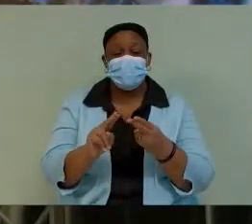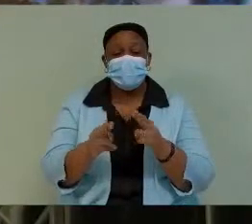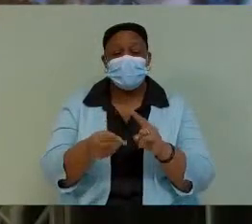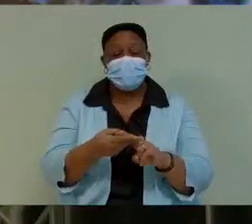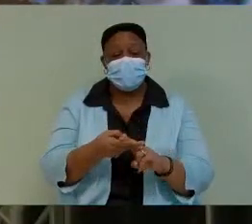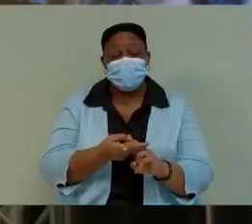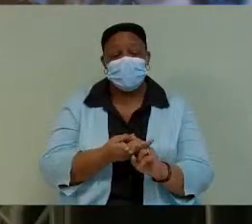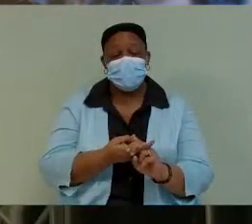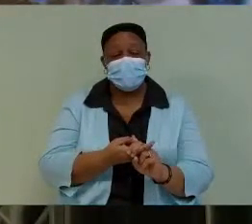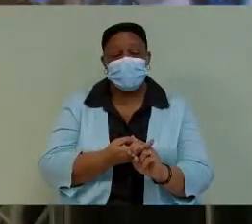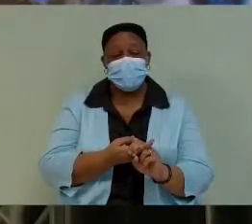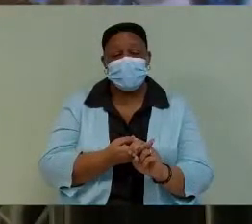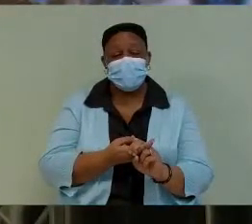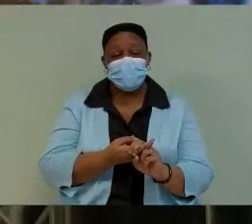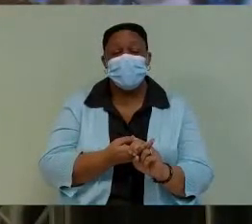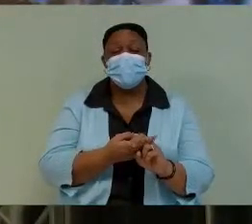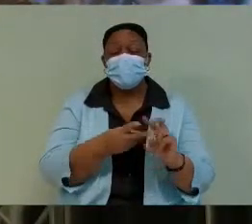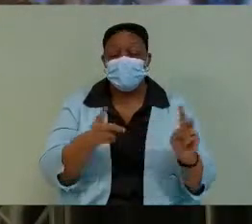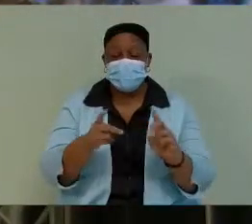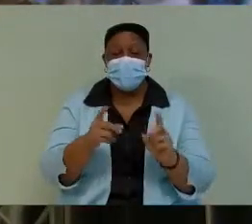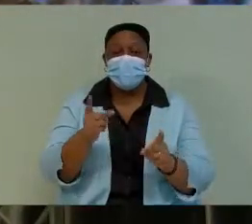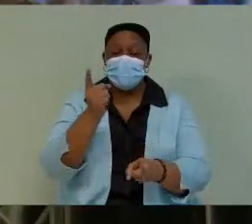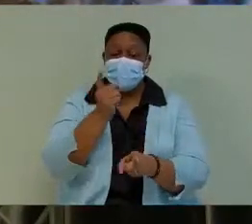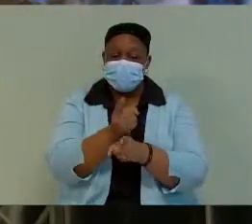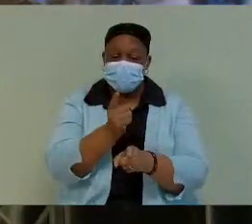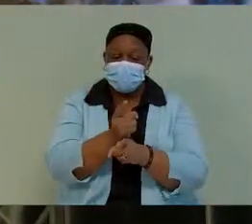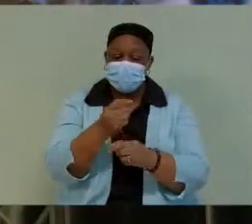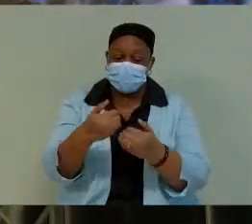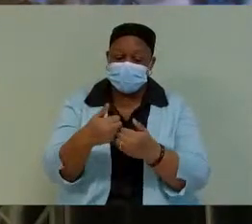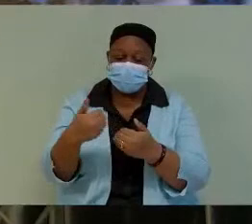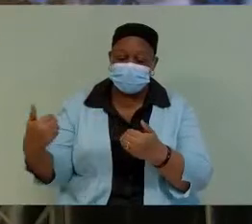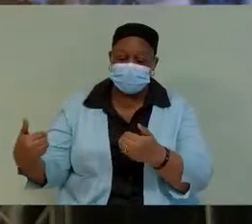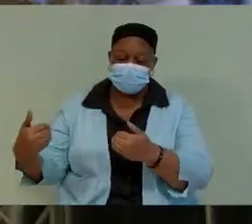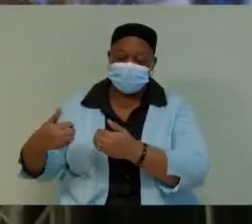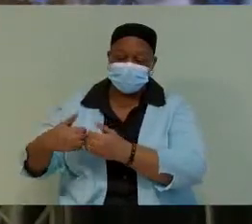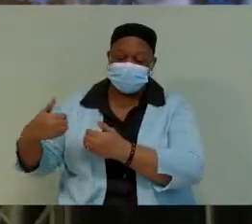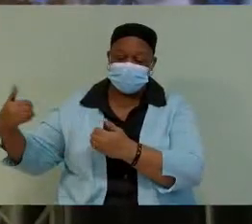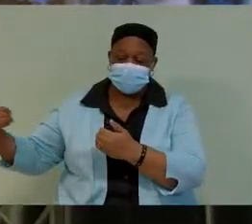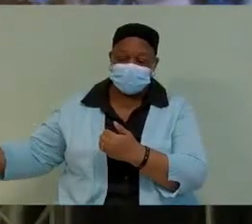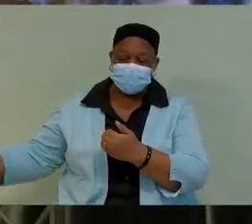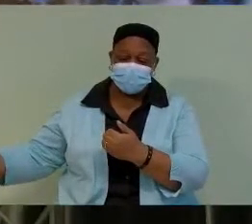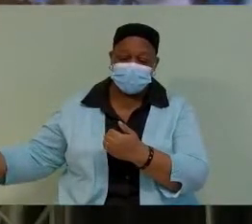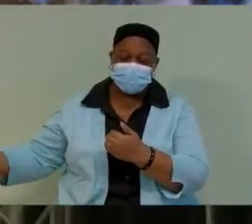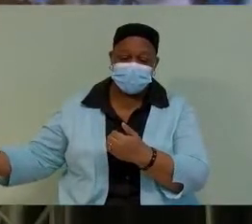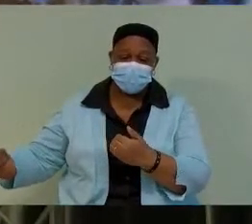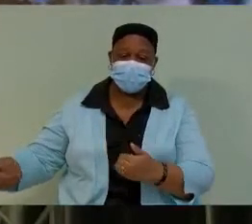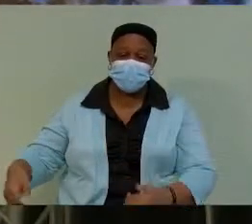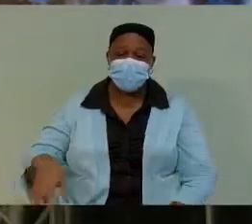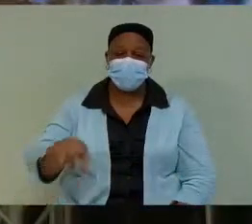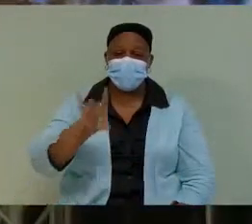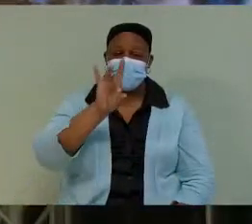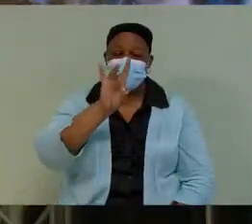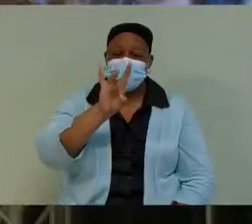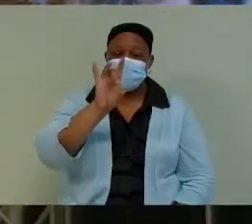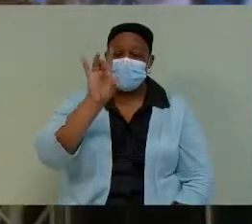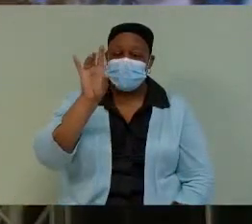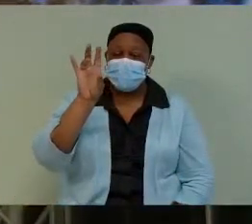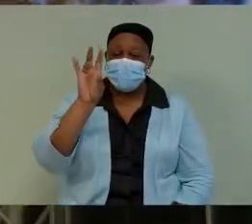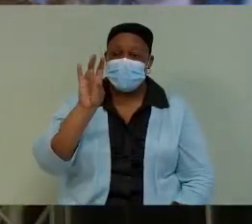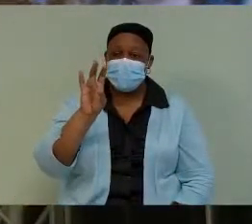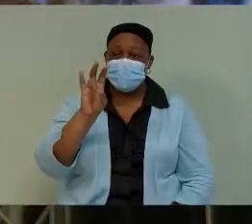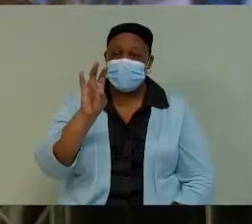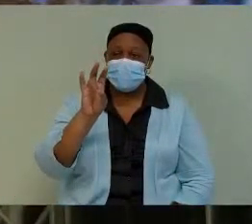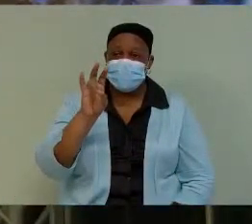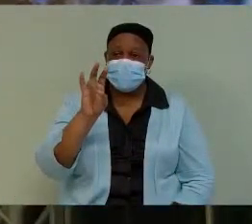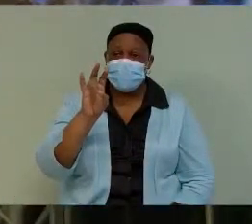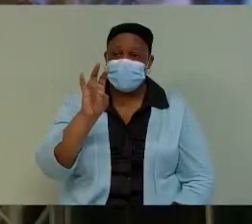adhering to the distancing rules inside, there were 87,